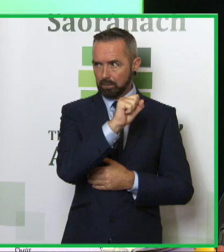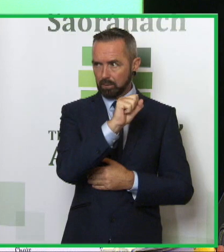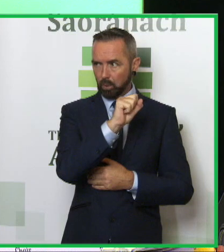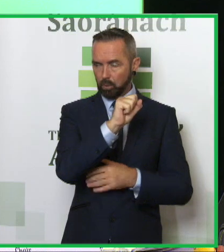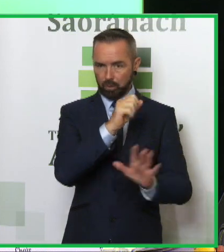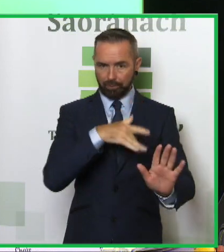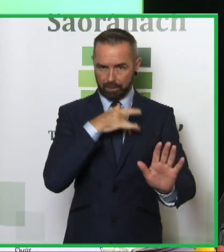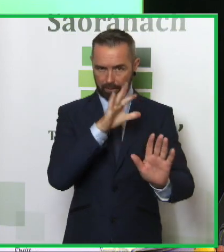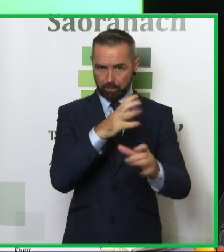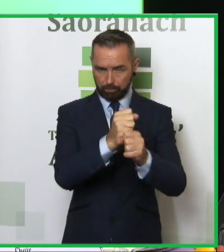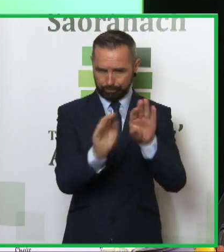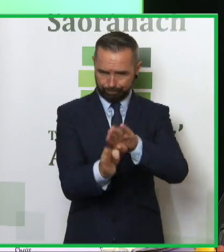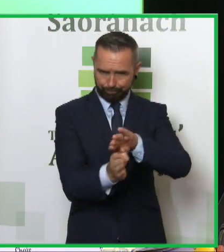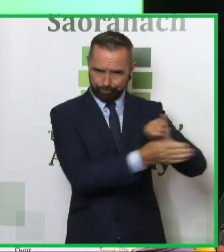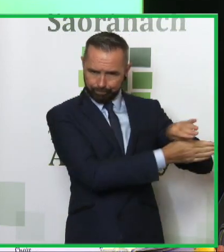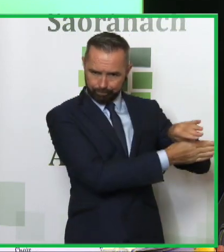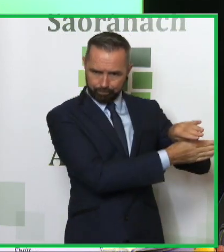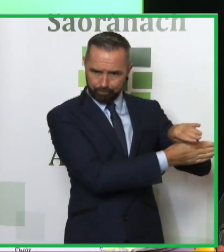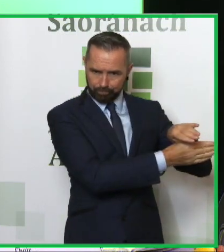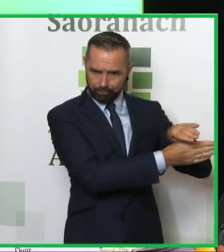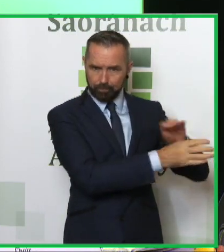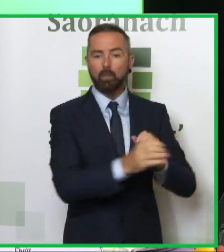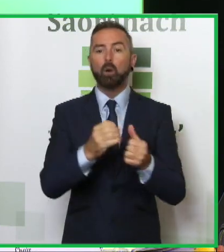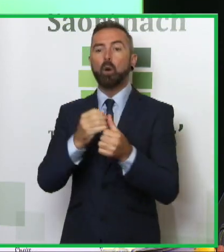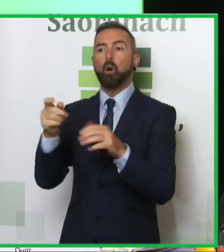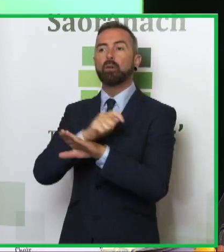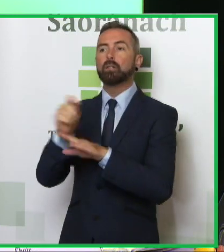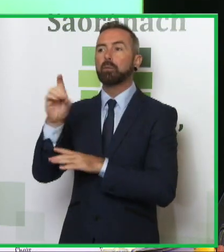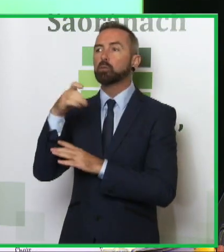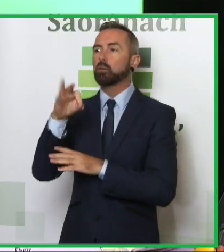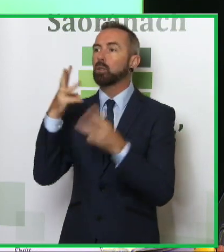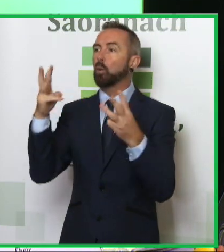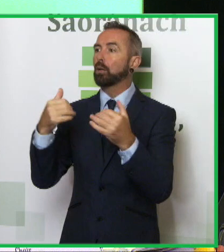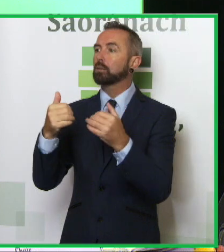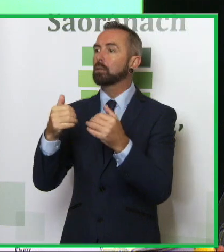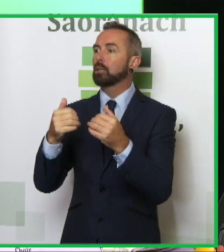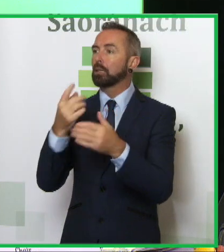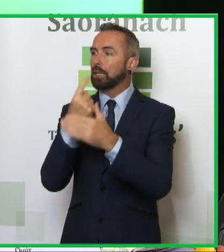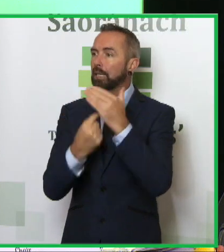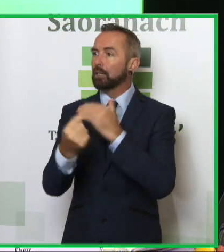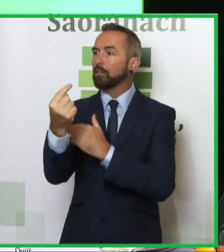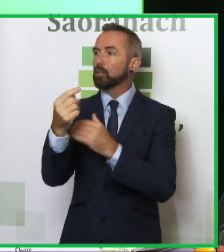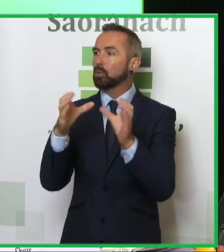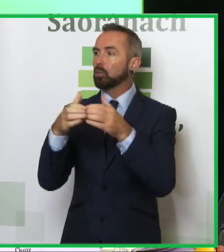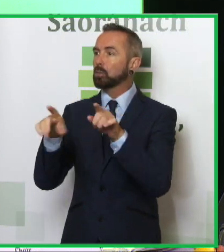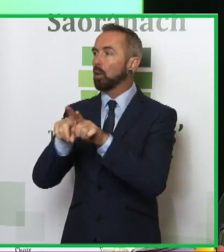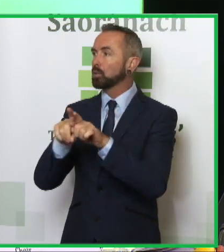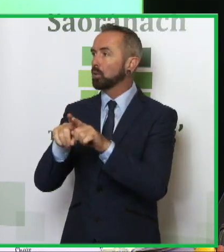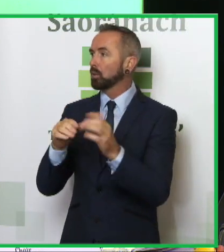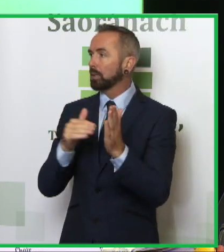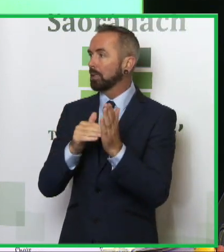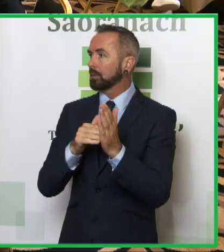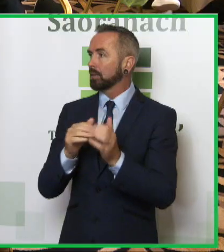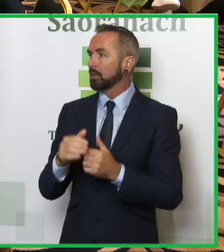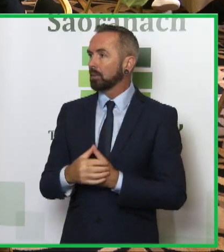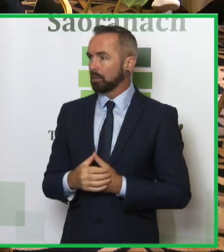like you feel there are other type of drugs. Are there other type of drugs you feel you would like to determine what model is applied to it? You can ask for a proposal